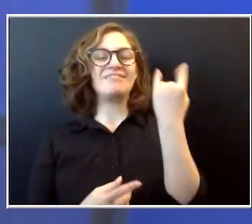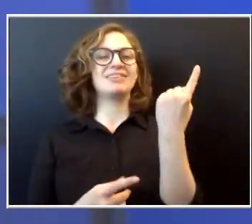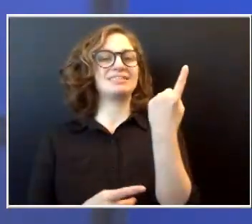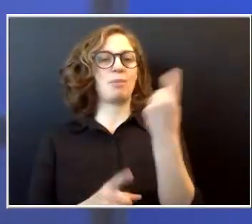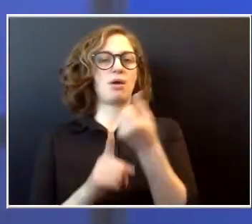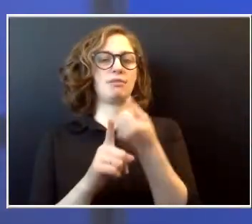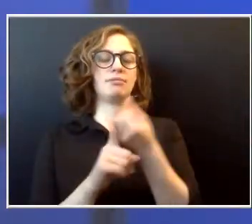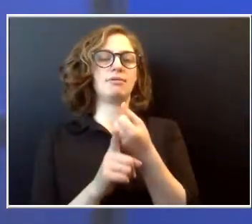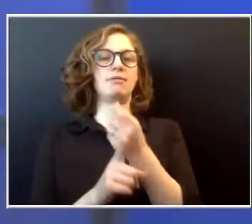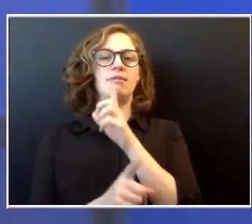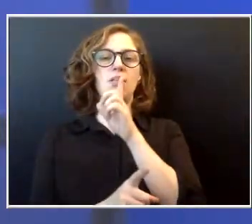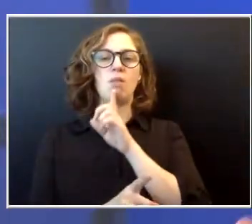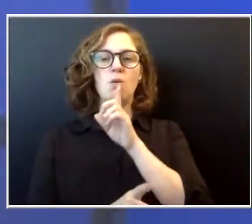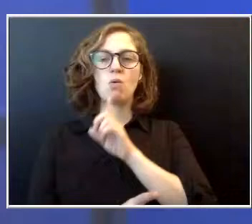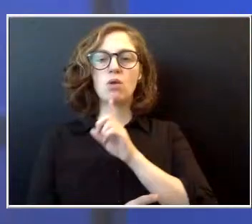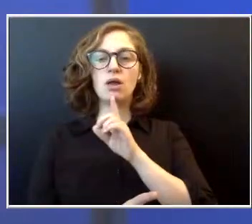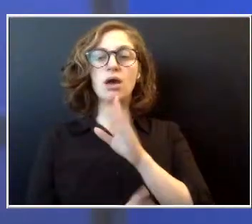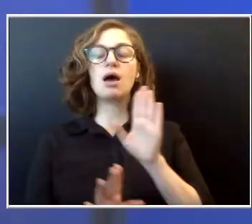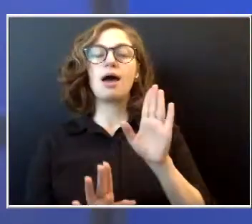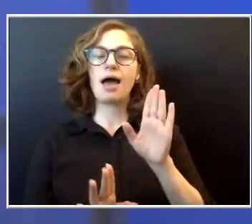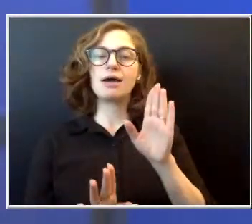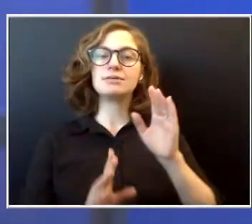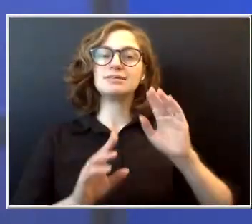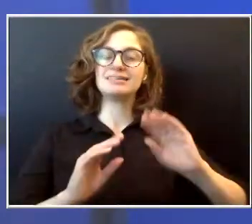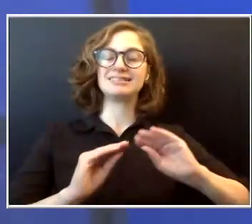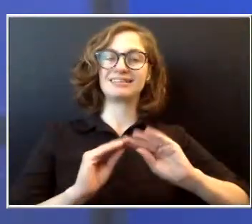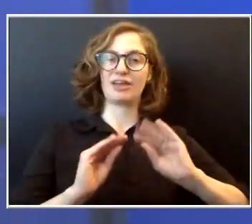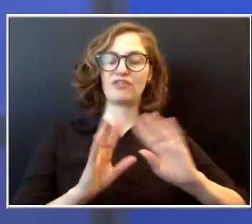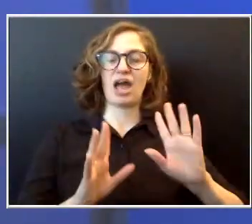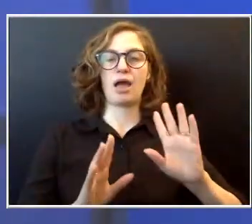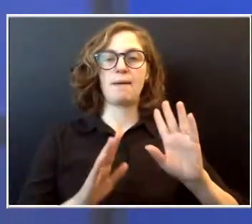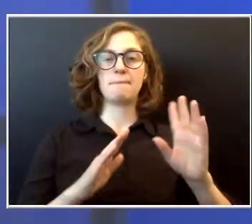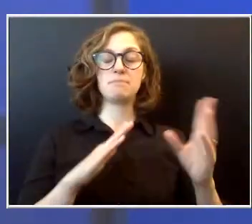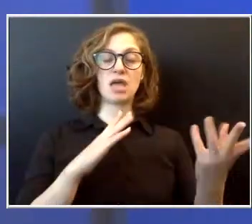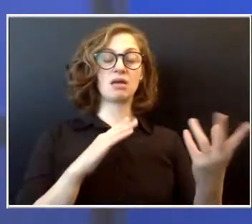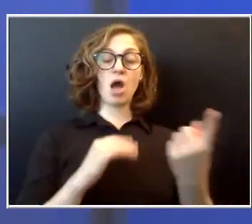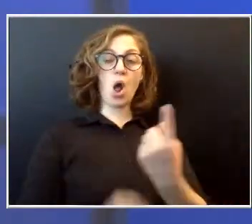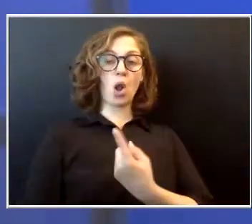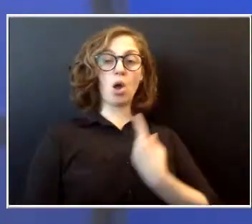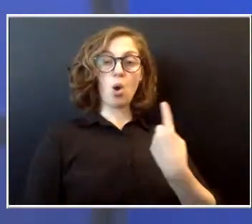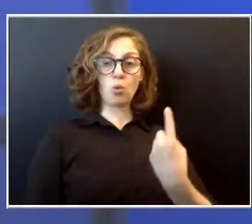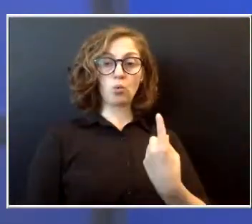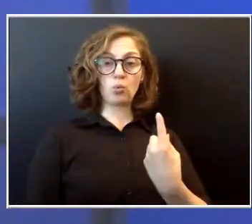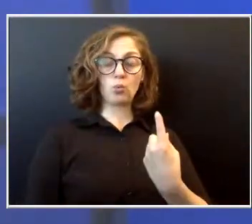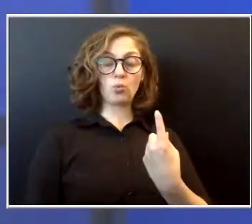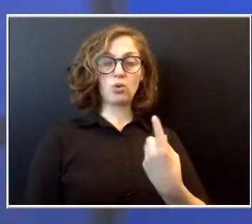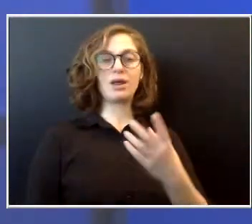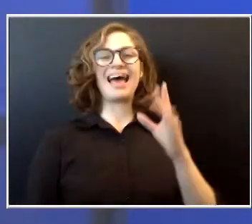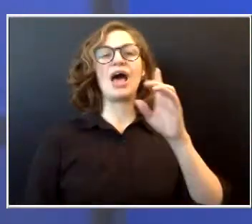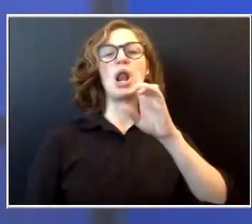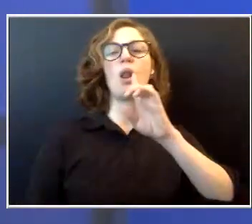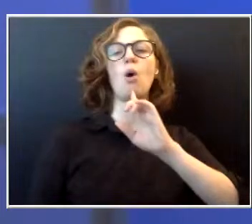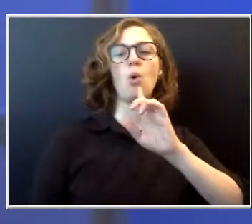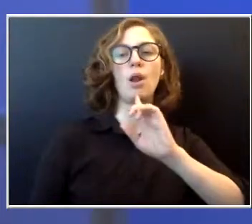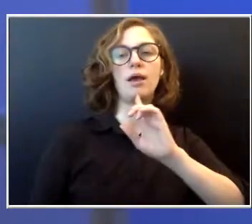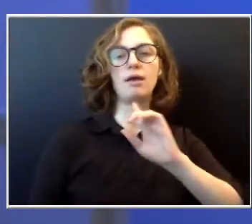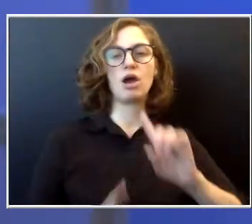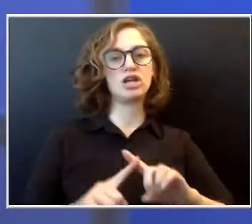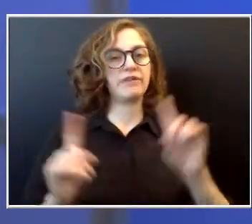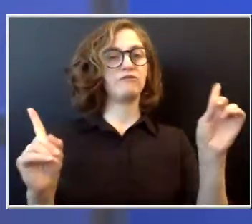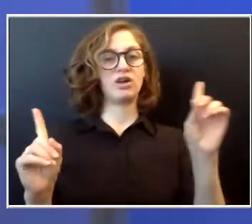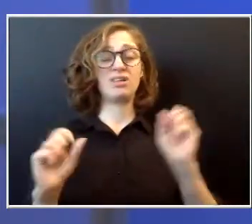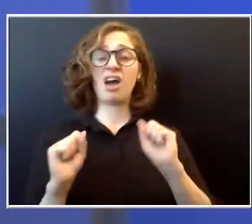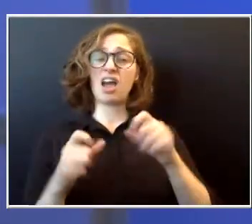difference between being alone and being lonely. You can be alone and it's by choice, and you're not going to see the same